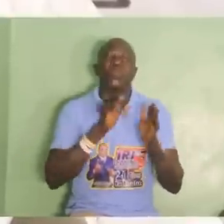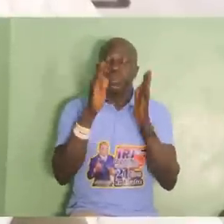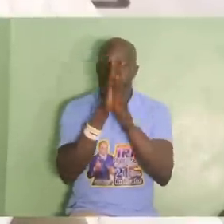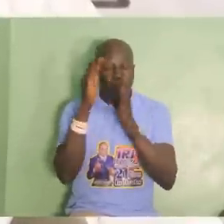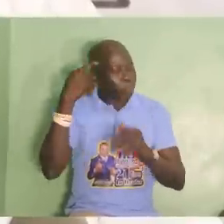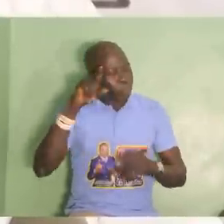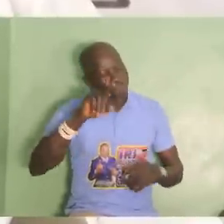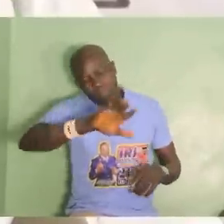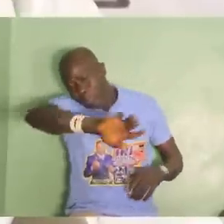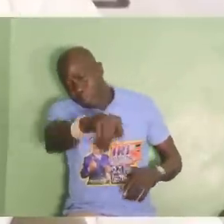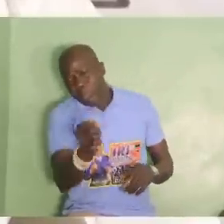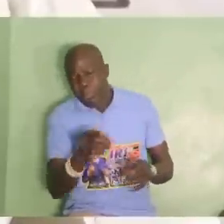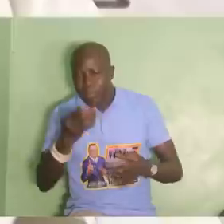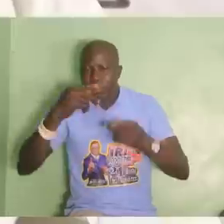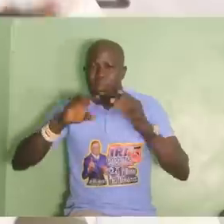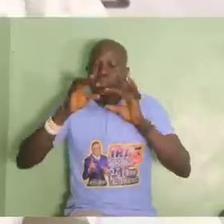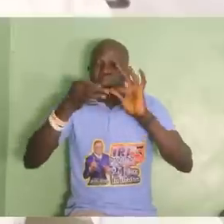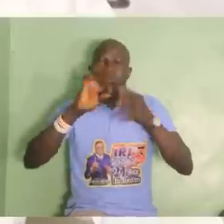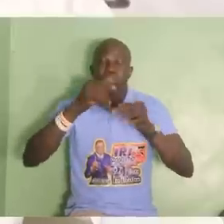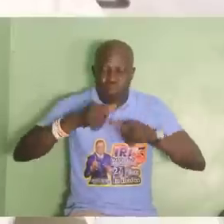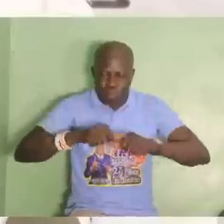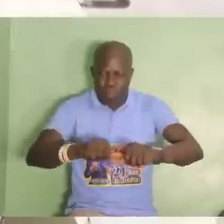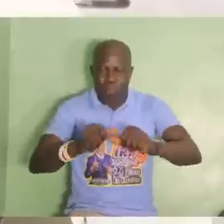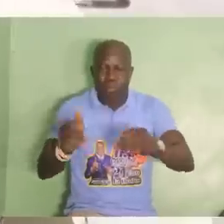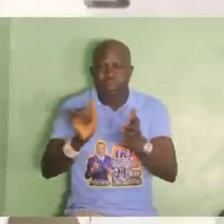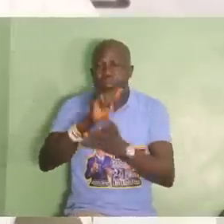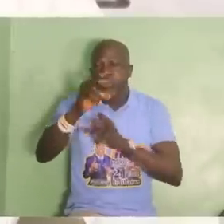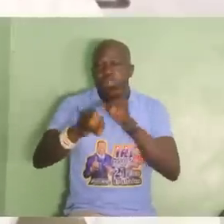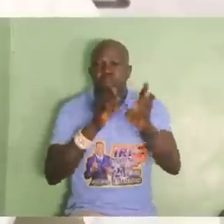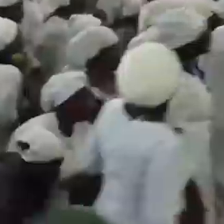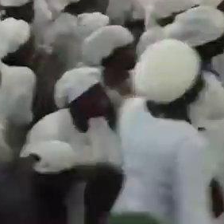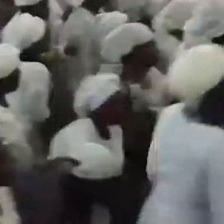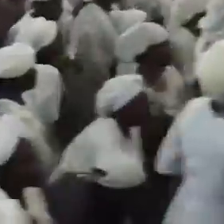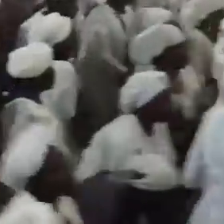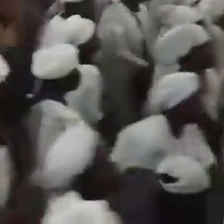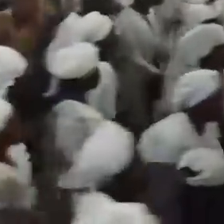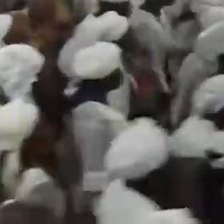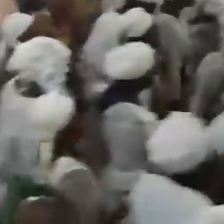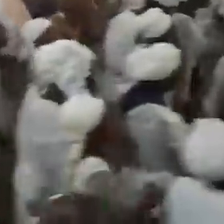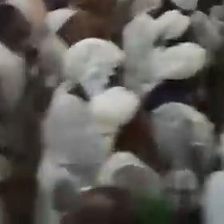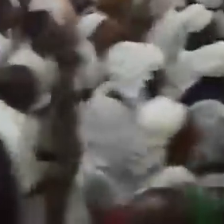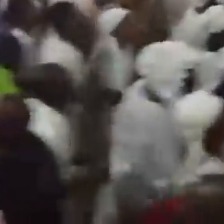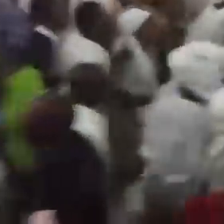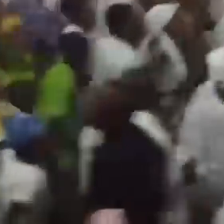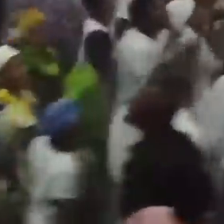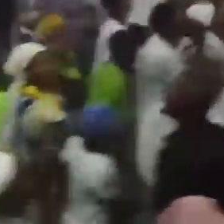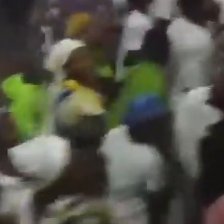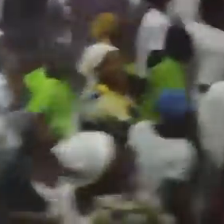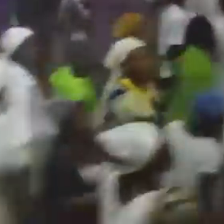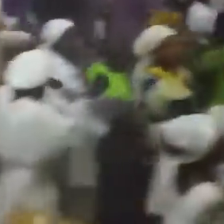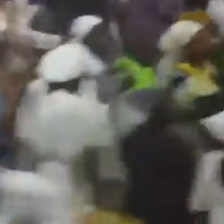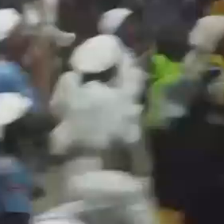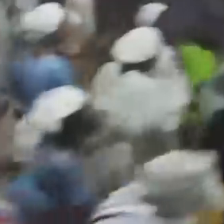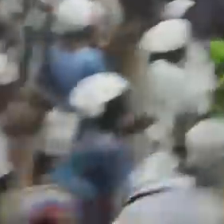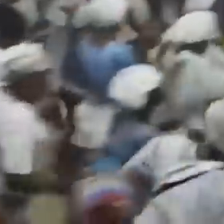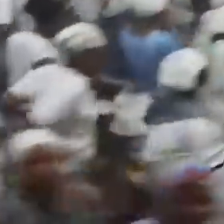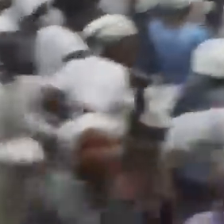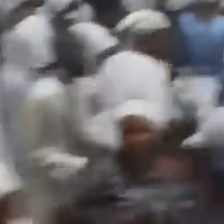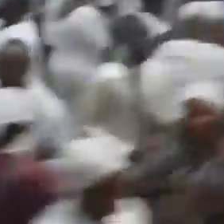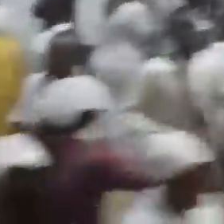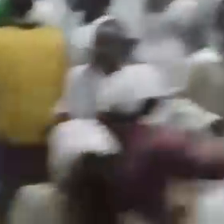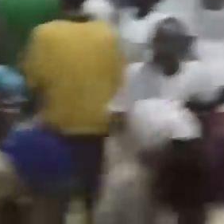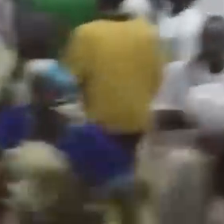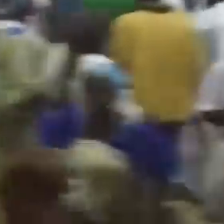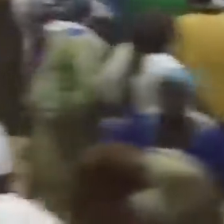papa. If the person is connected. Mura adua ya. Get prepared what to pray. He's taking me to higher level. Omo Olorun